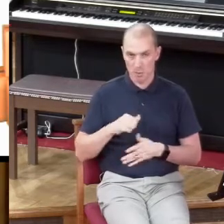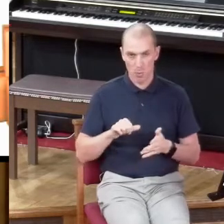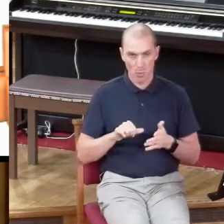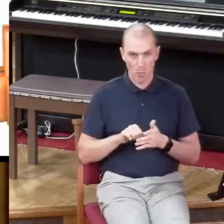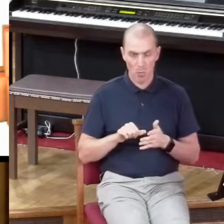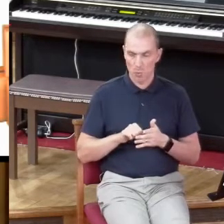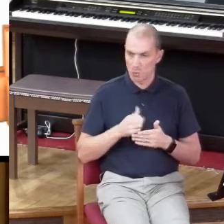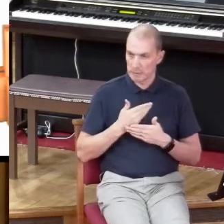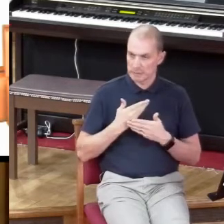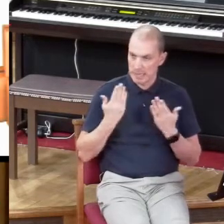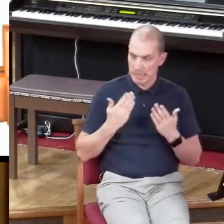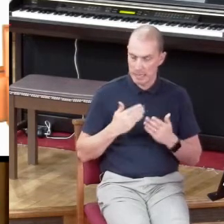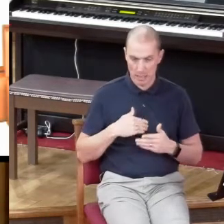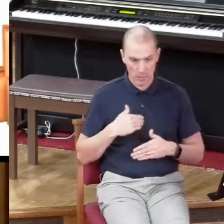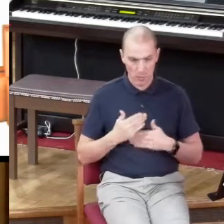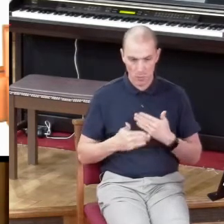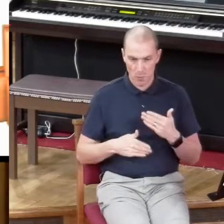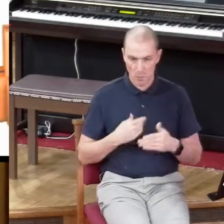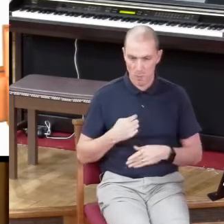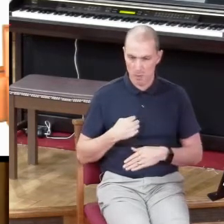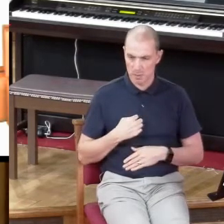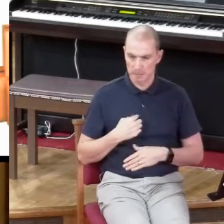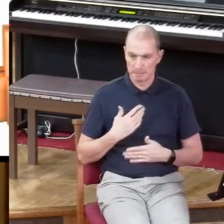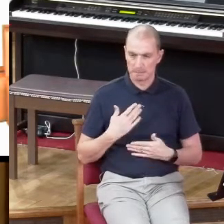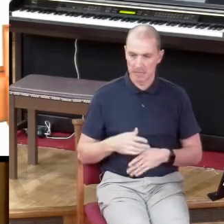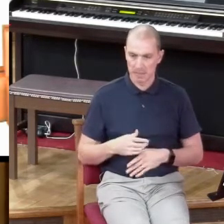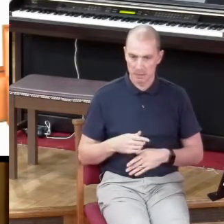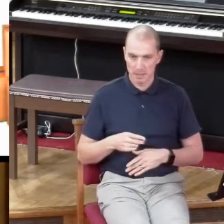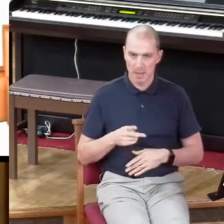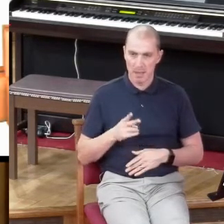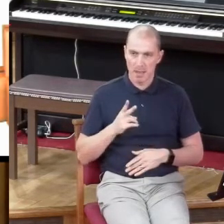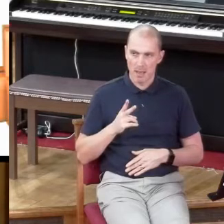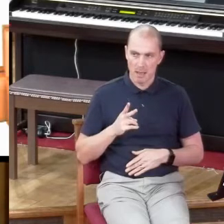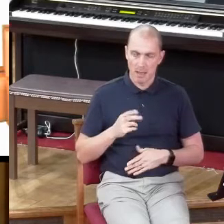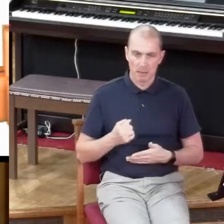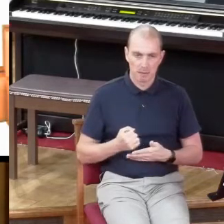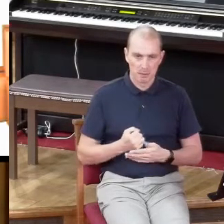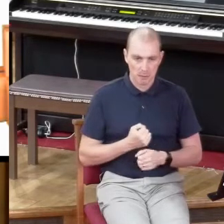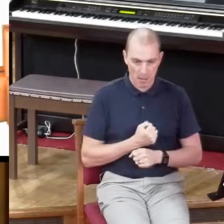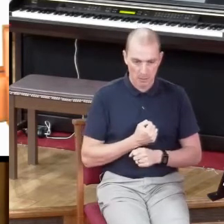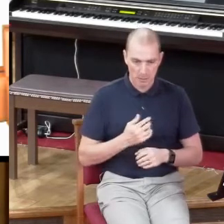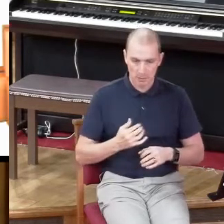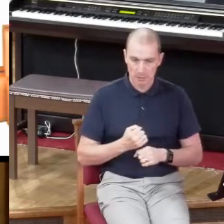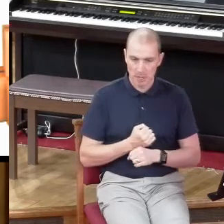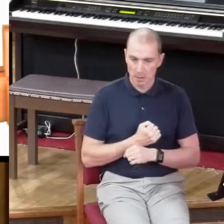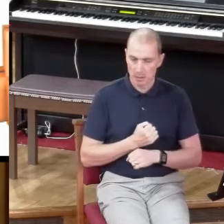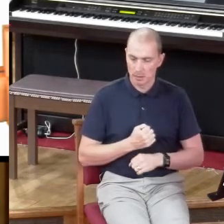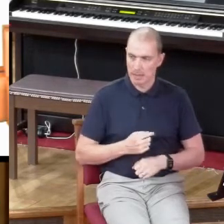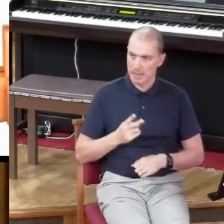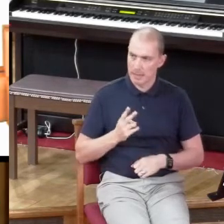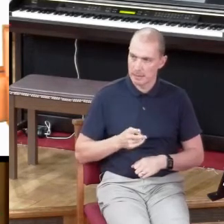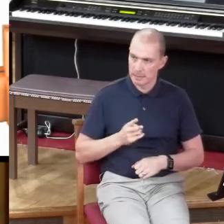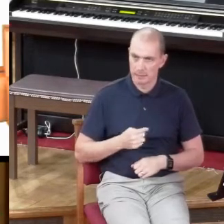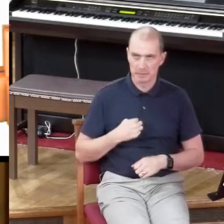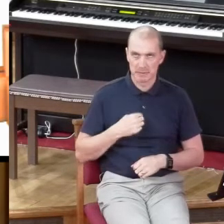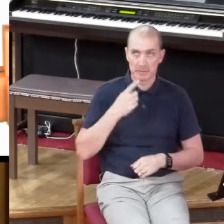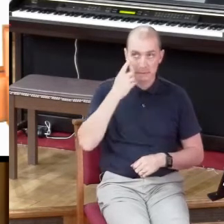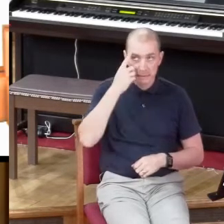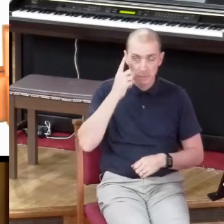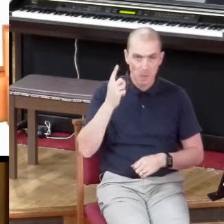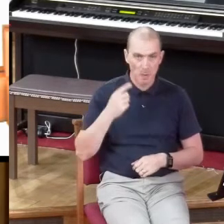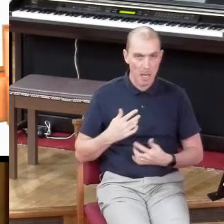time, if I've done something for the 101st time that I've done that thing before, then I might wonder, how on earth can God forgive me